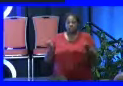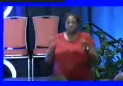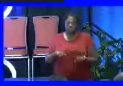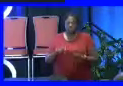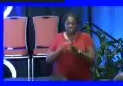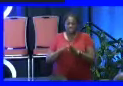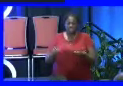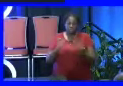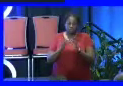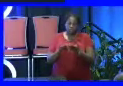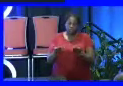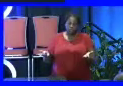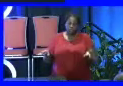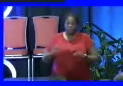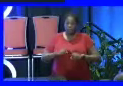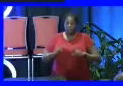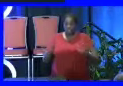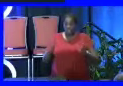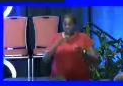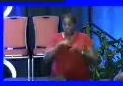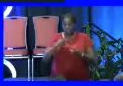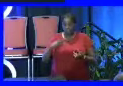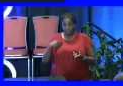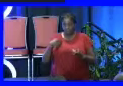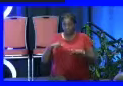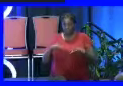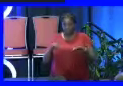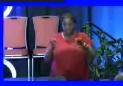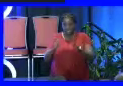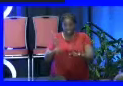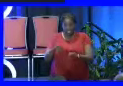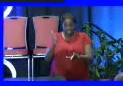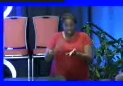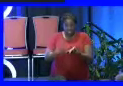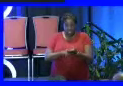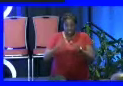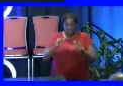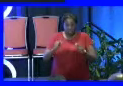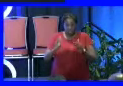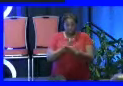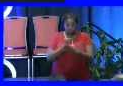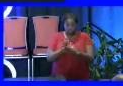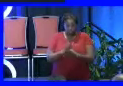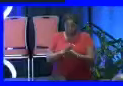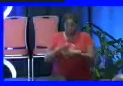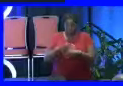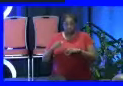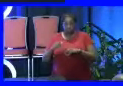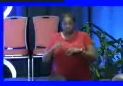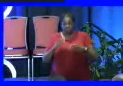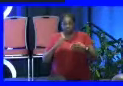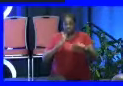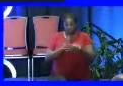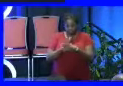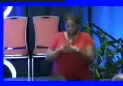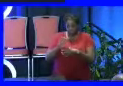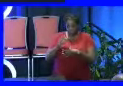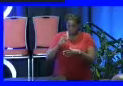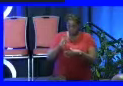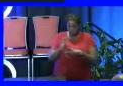the key thing. But once that member consent is signed, we are going to be able to share Medicaid data, including behavioral